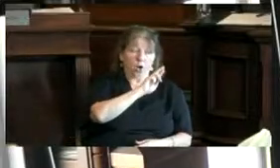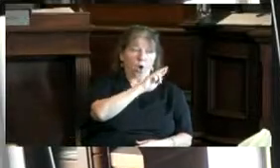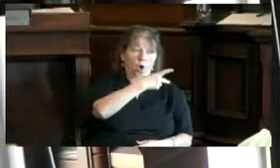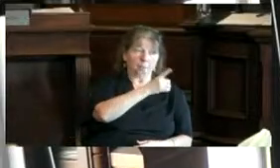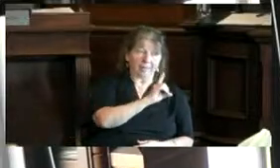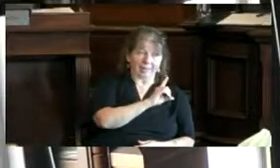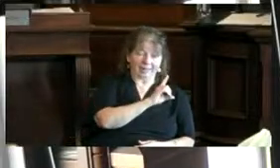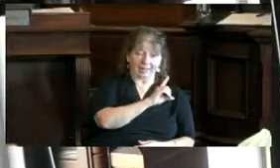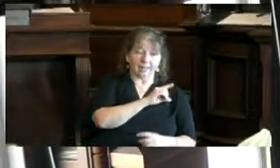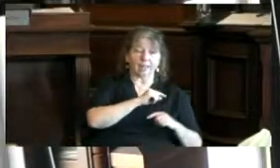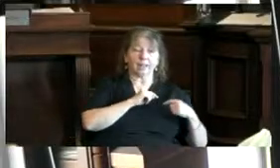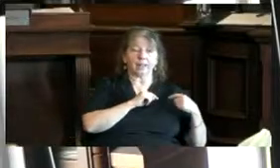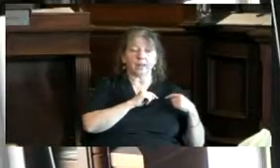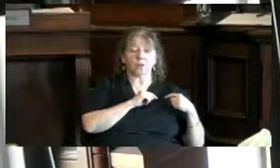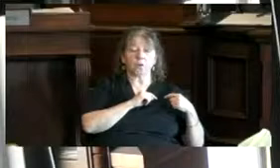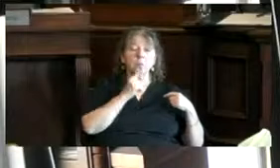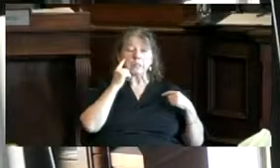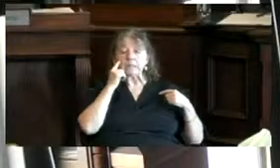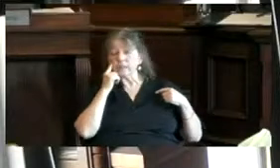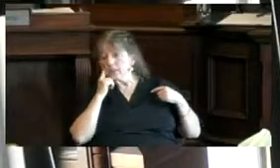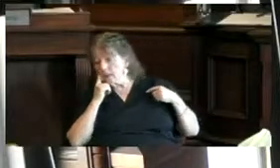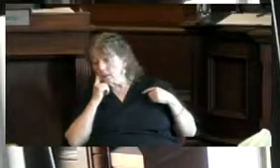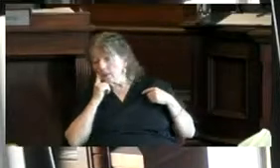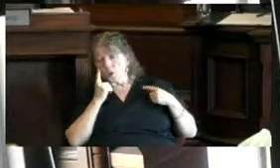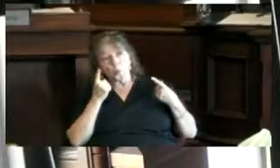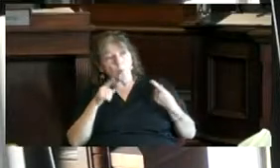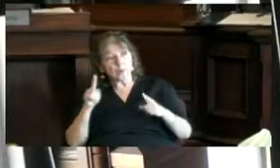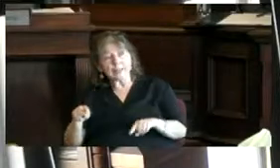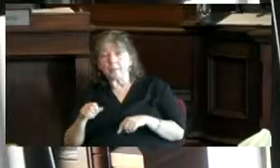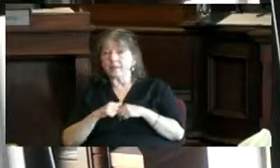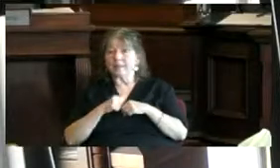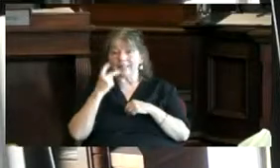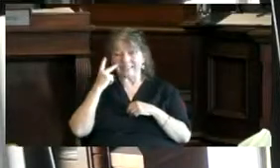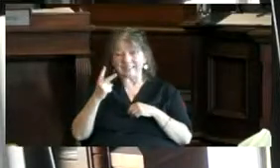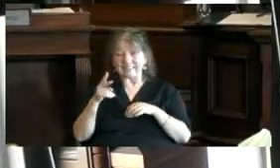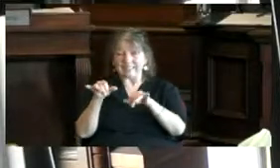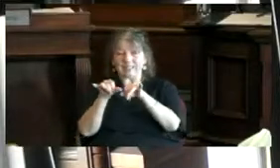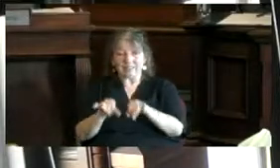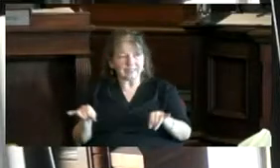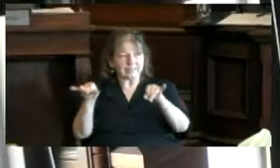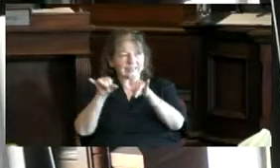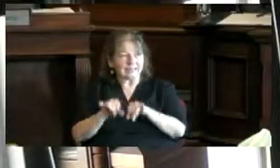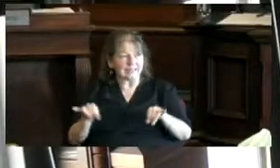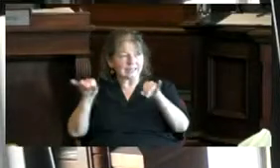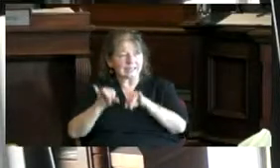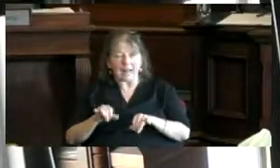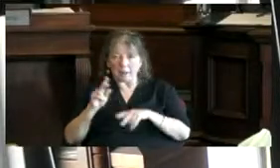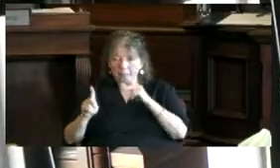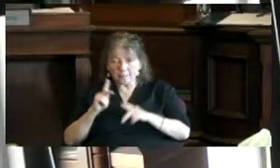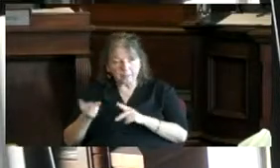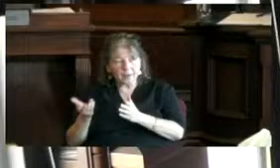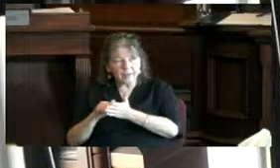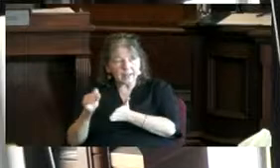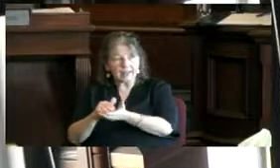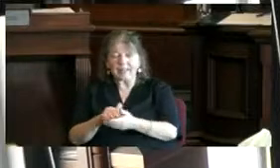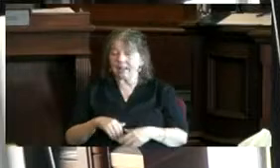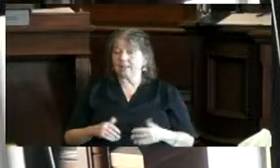you know, looking to get involved, seeing that the chronic homeless problem that we have in Rochester